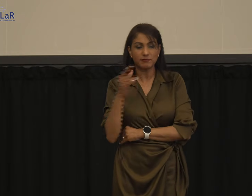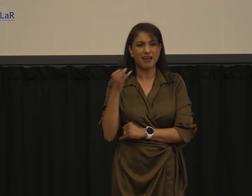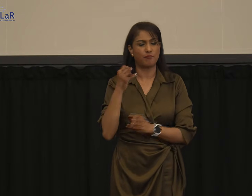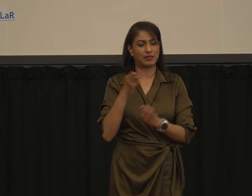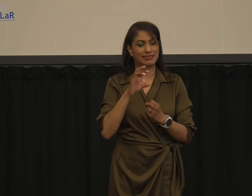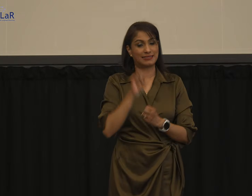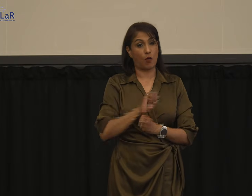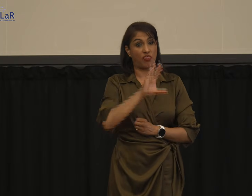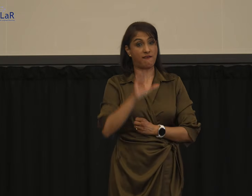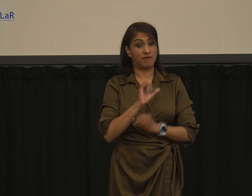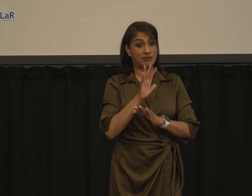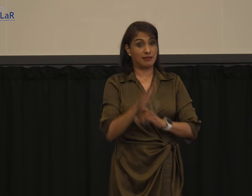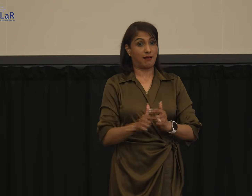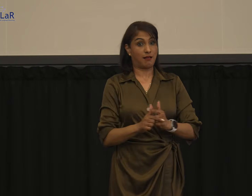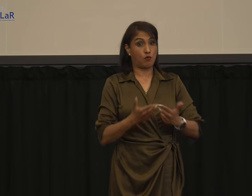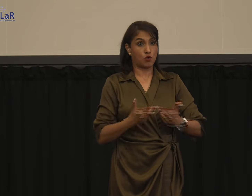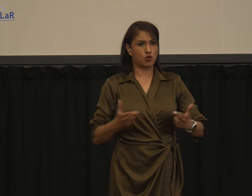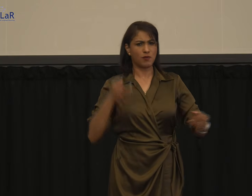other conversations.